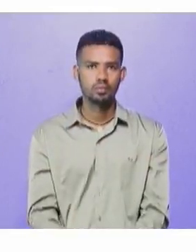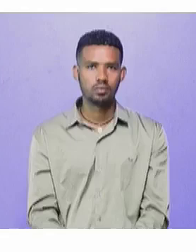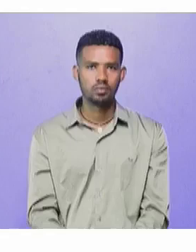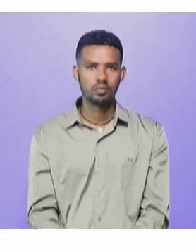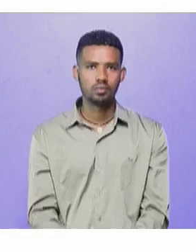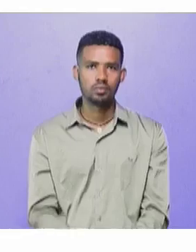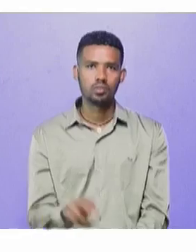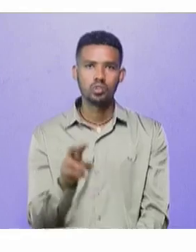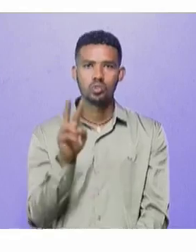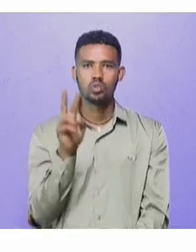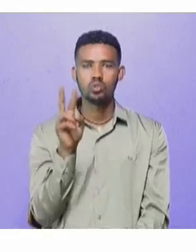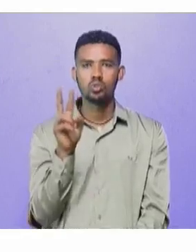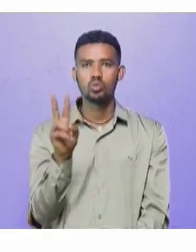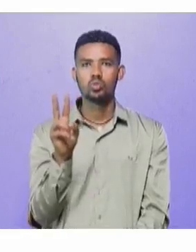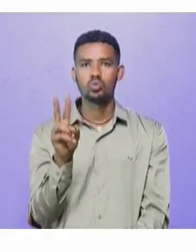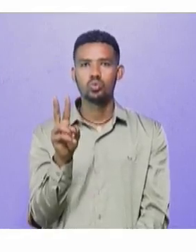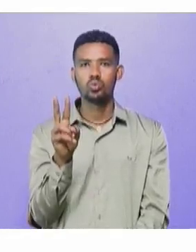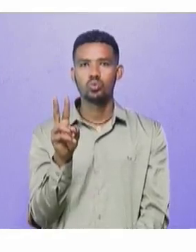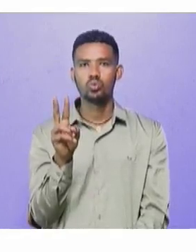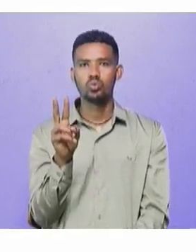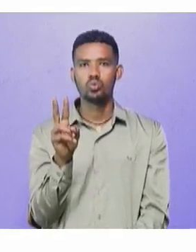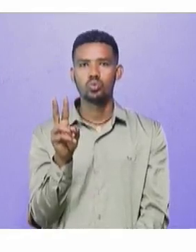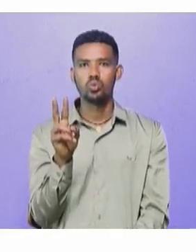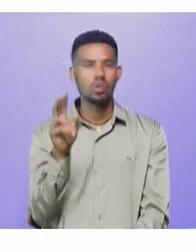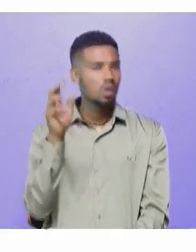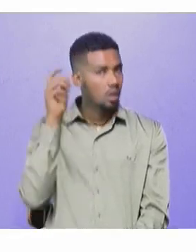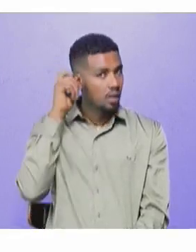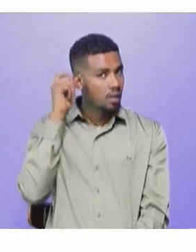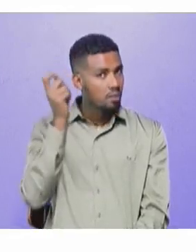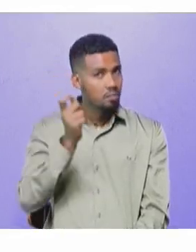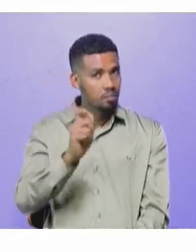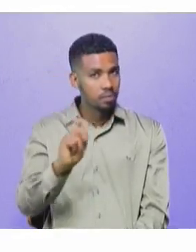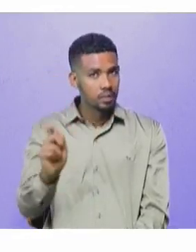2. Pencil.